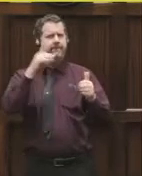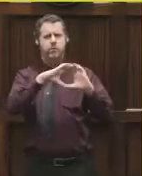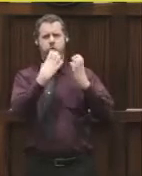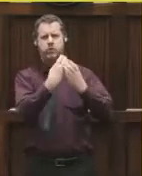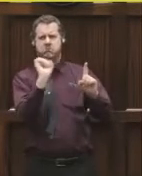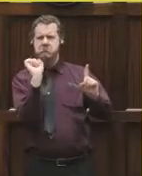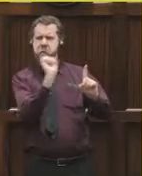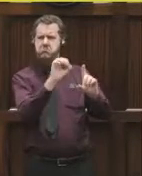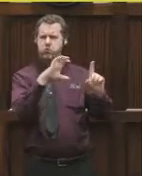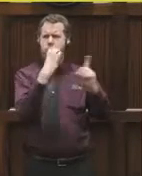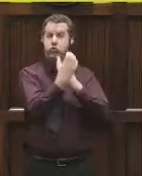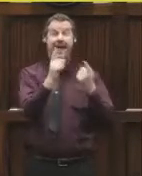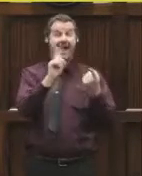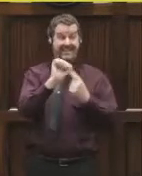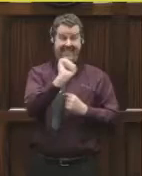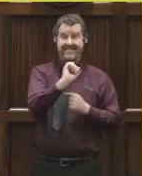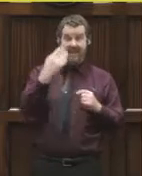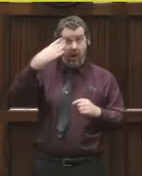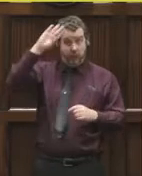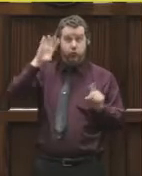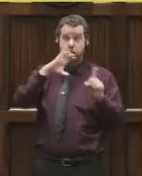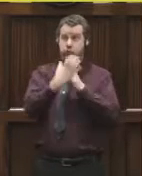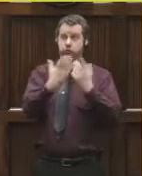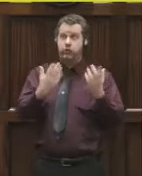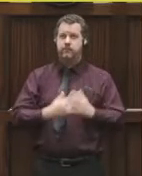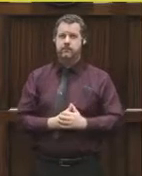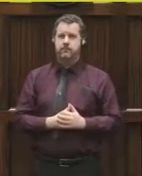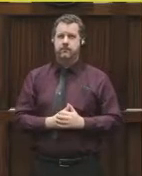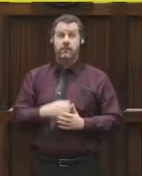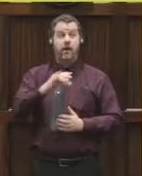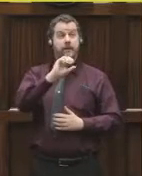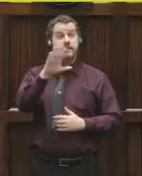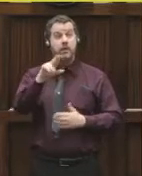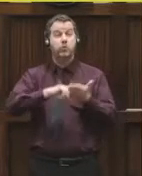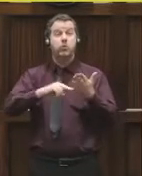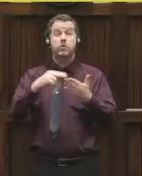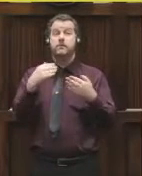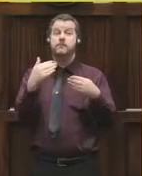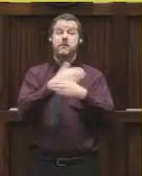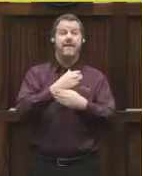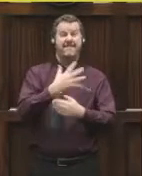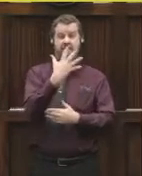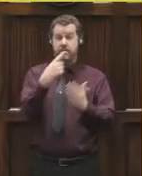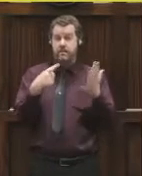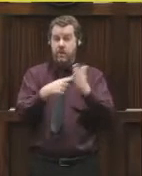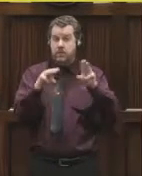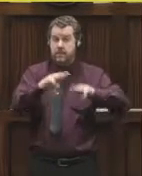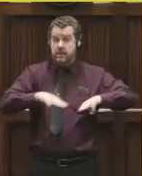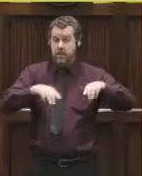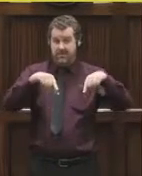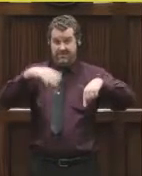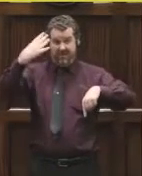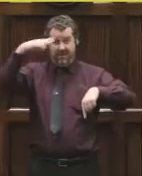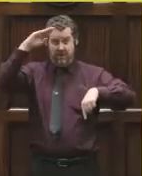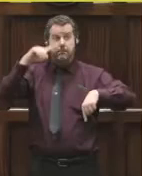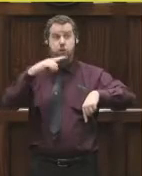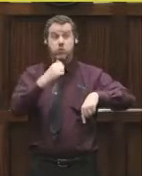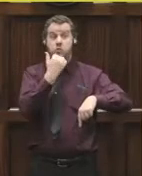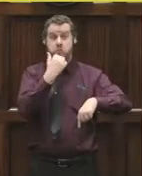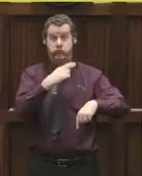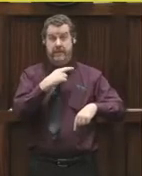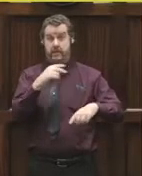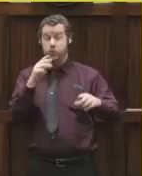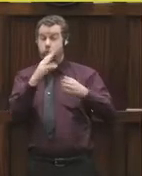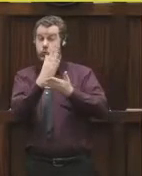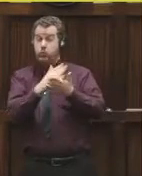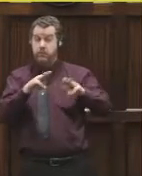also as Irish culture. Irish Sign Language is used by 5,000 people in the state, but the figure is thought to be much more